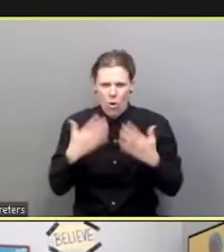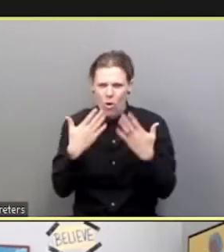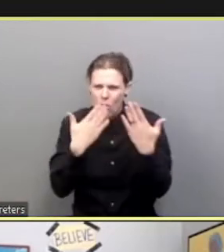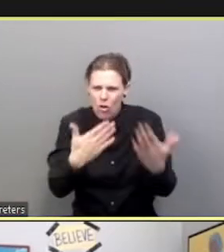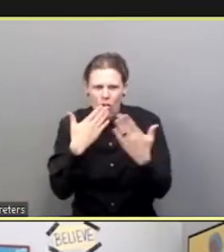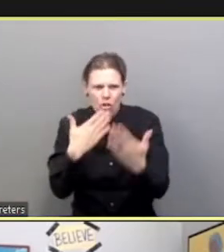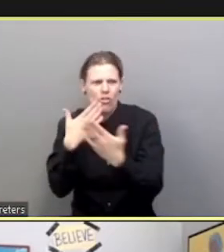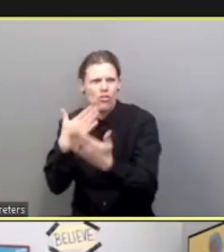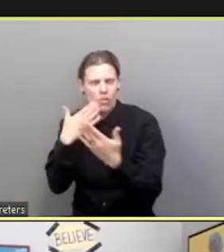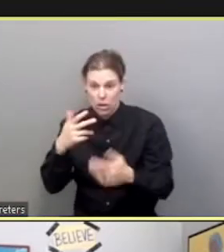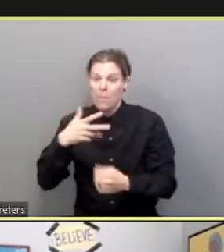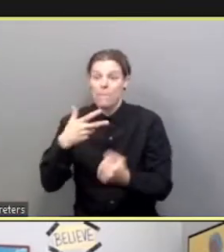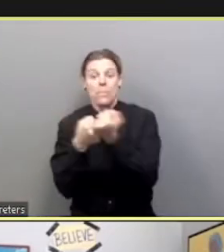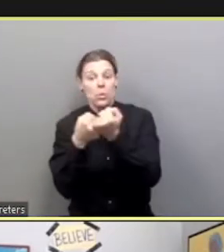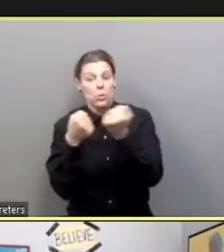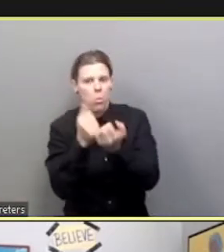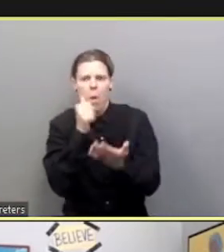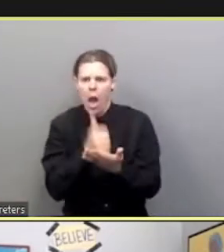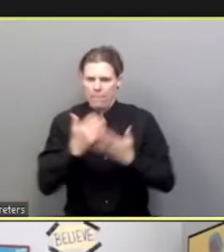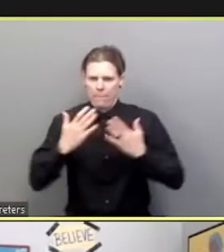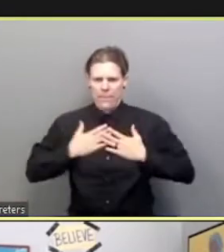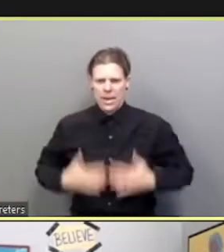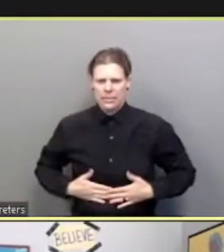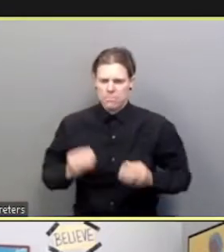immunity. Next slide.